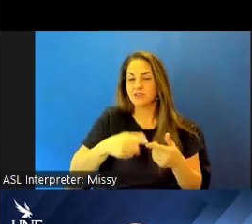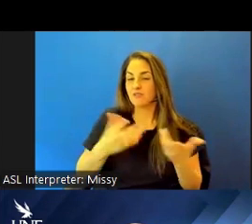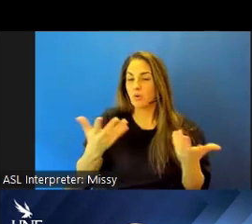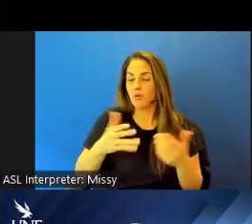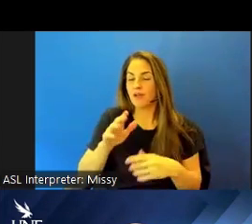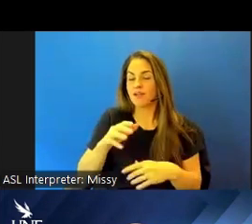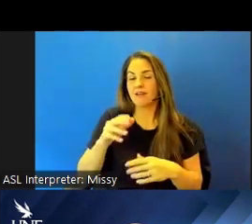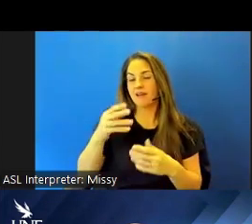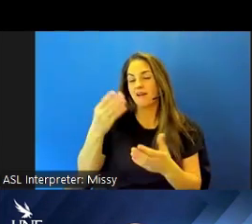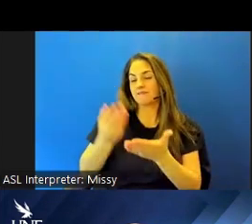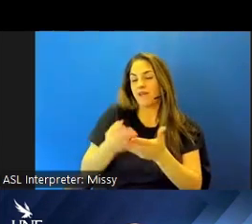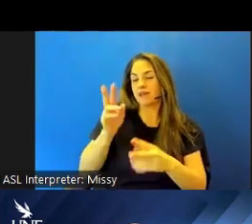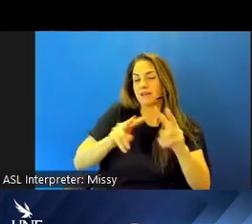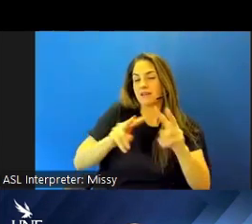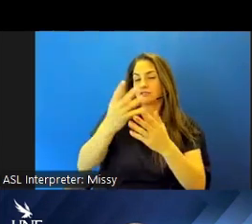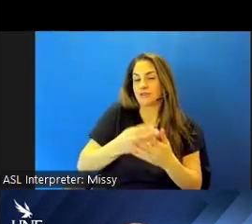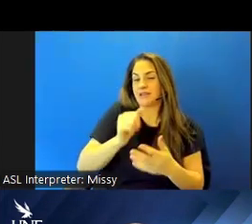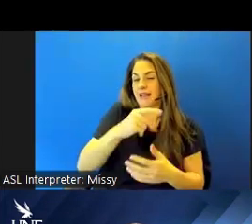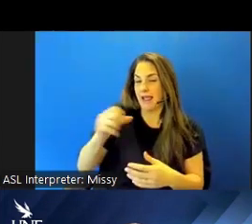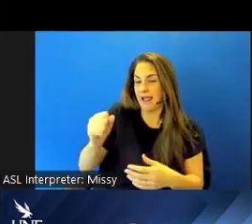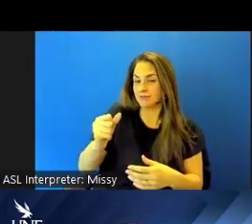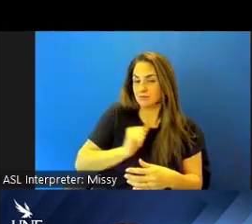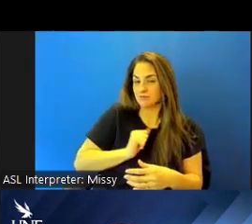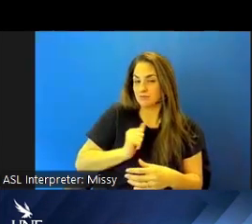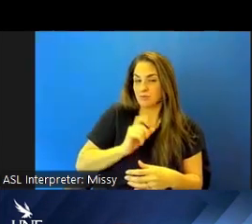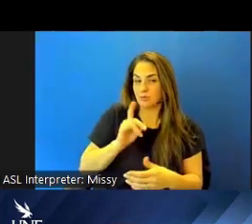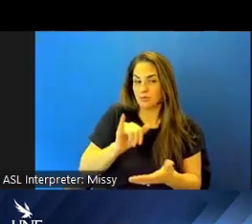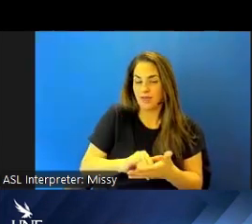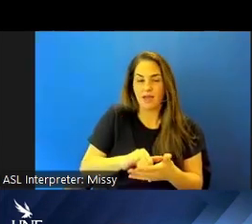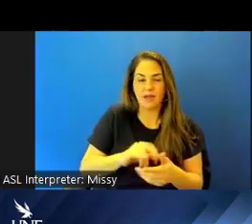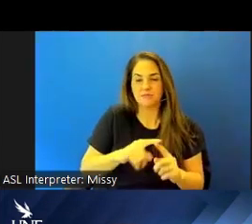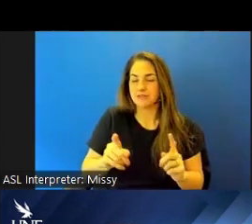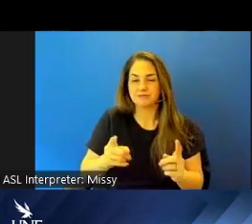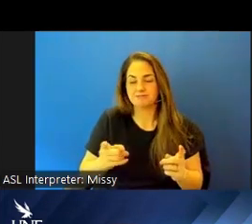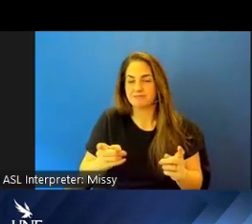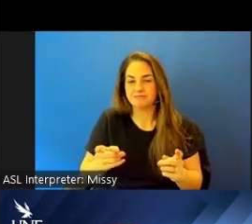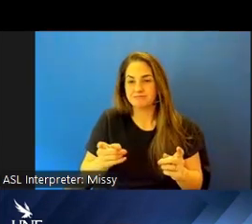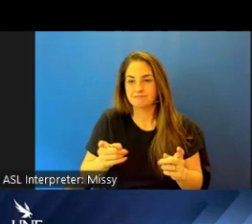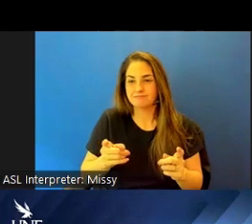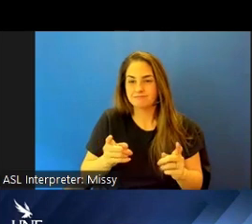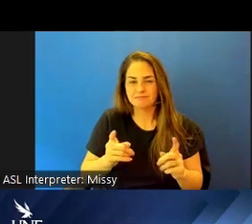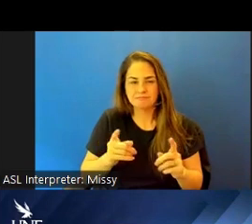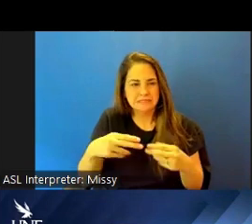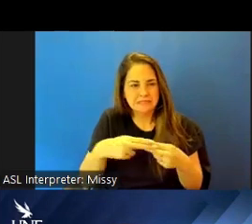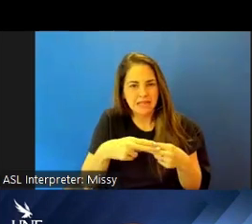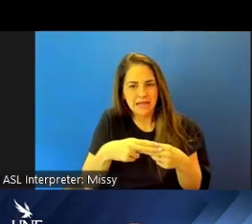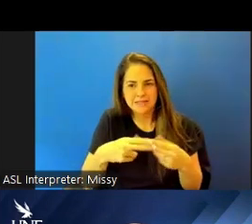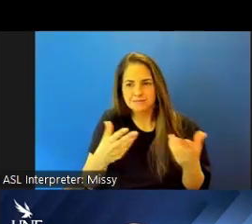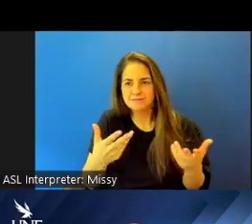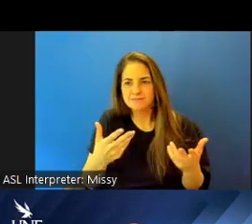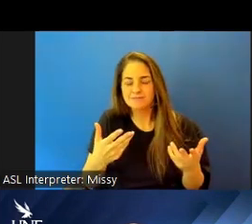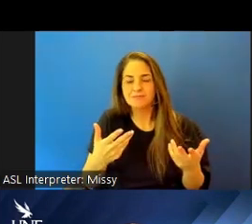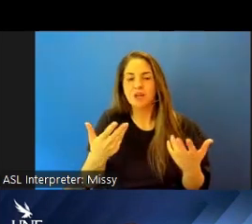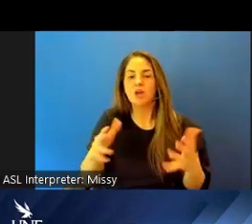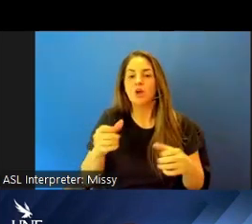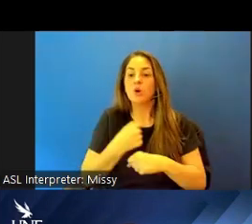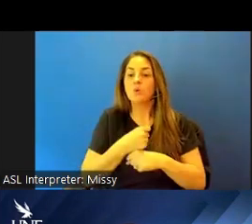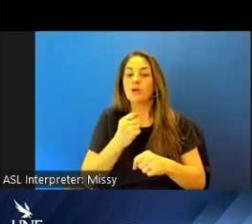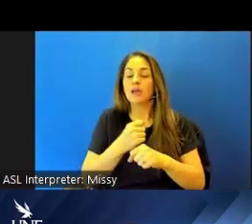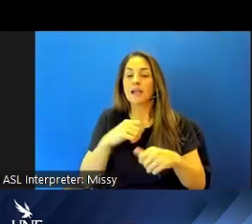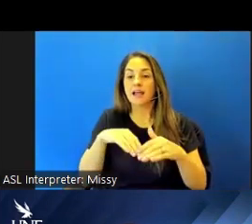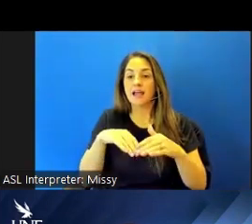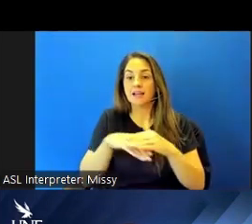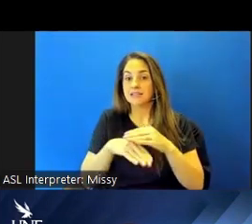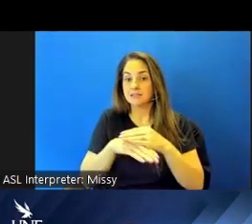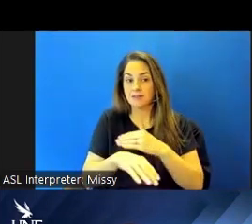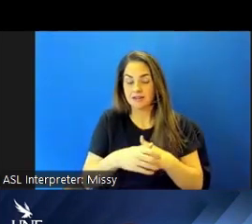privacy realm. But I don't think the slide moved for me. We also have created this in accessibility.